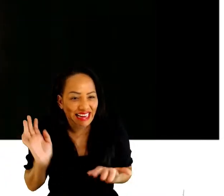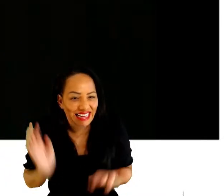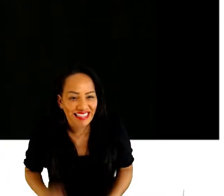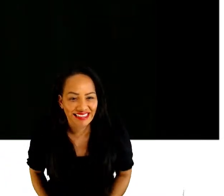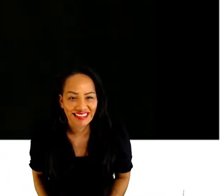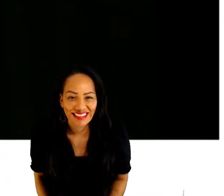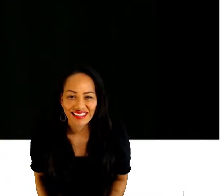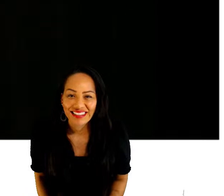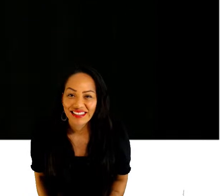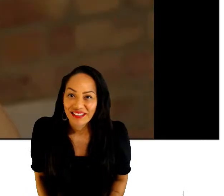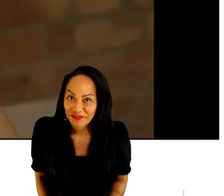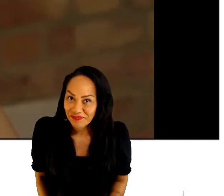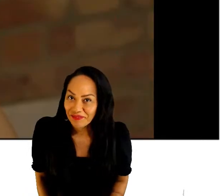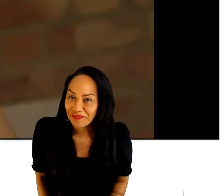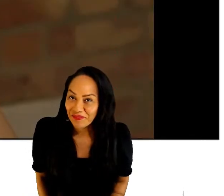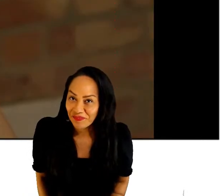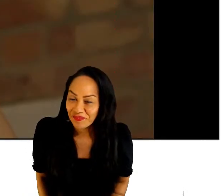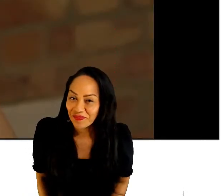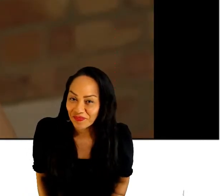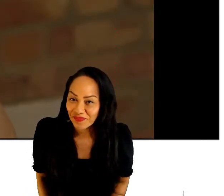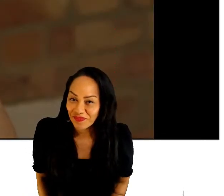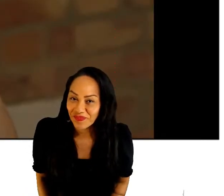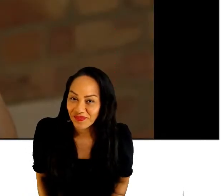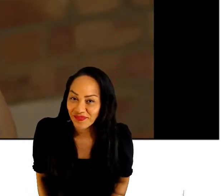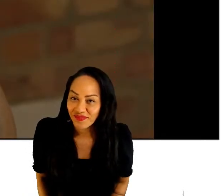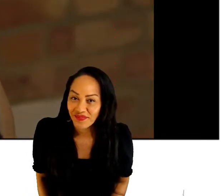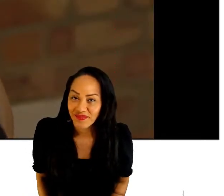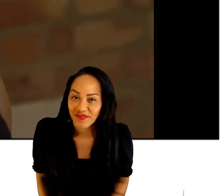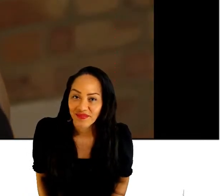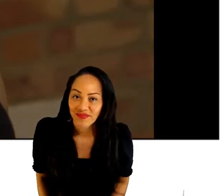Yeah. And